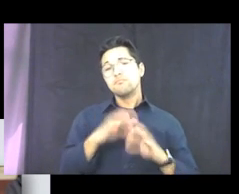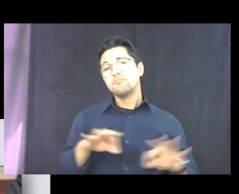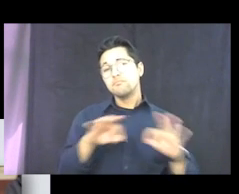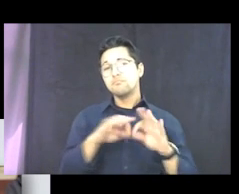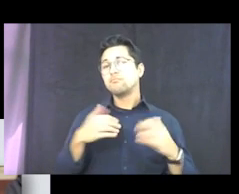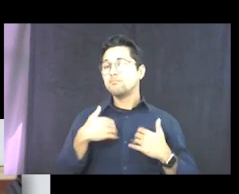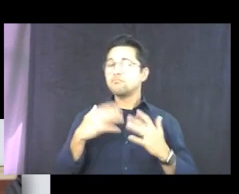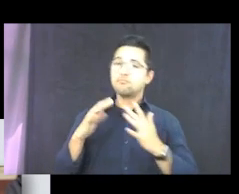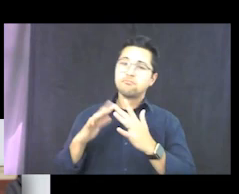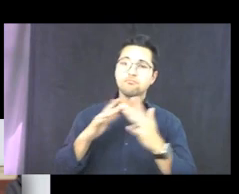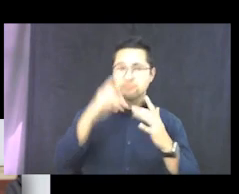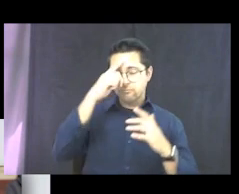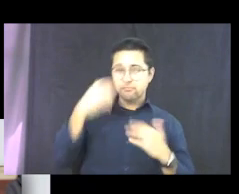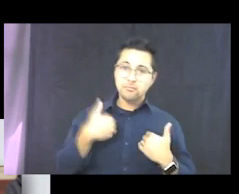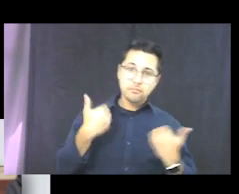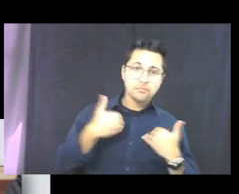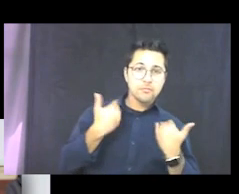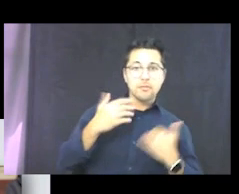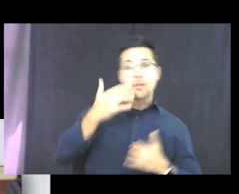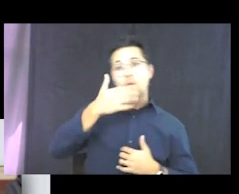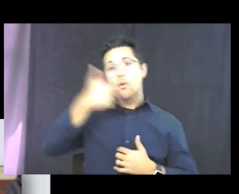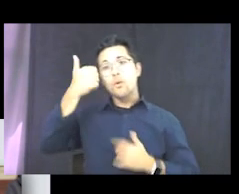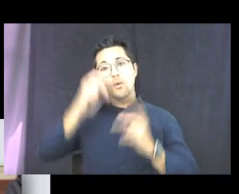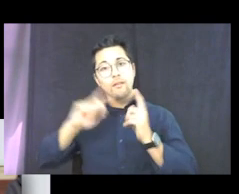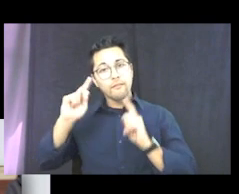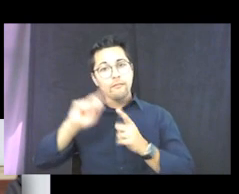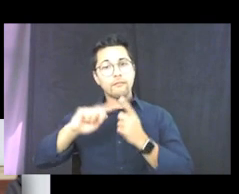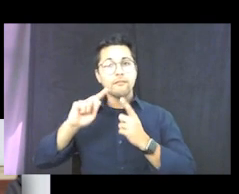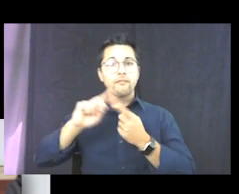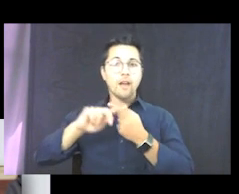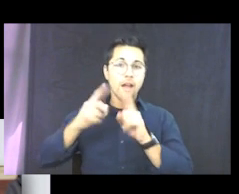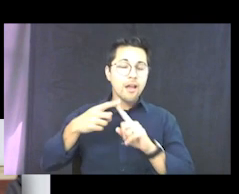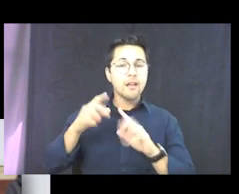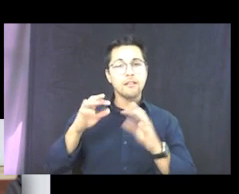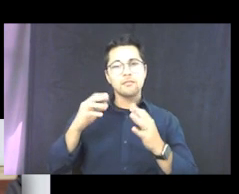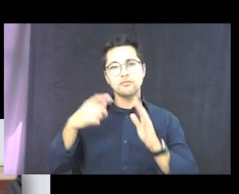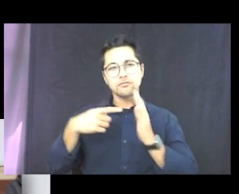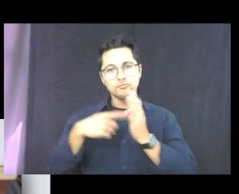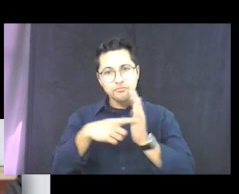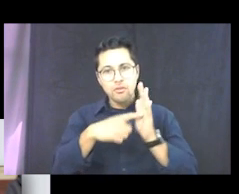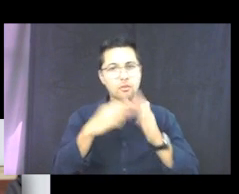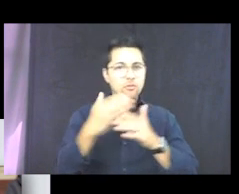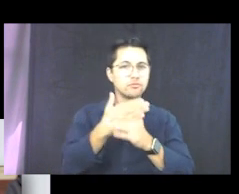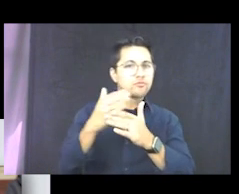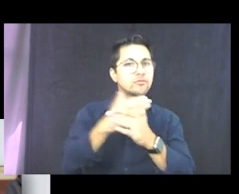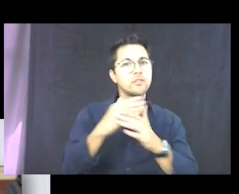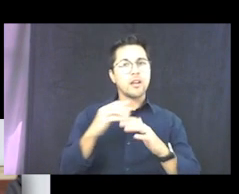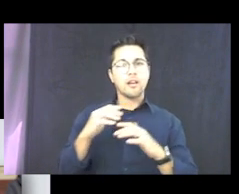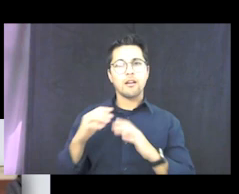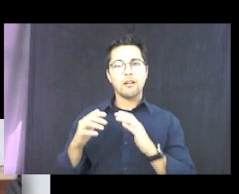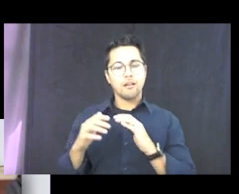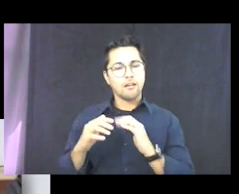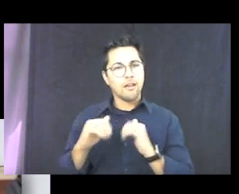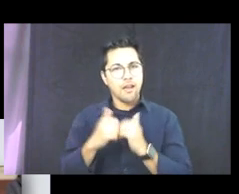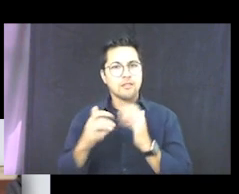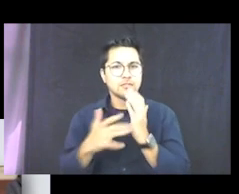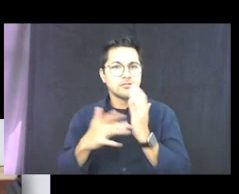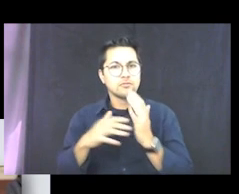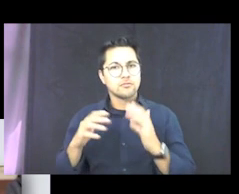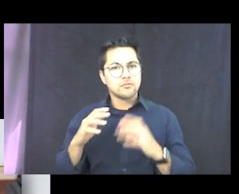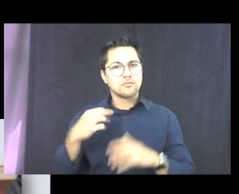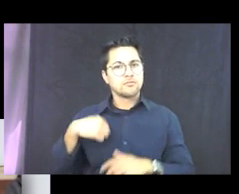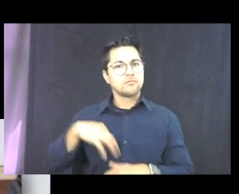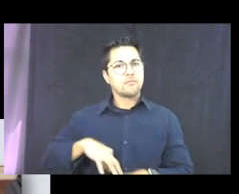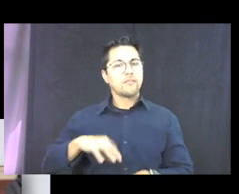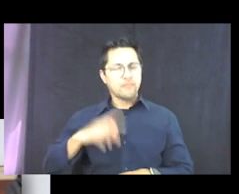of young and older friends and family members to share and show the different ways that we use technology in our lives. And I think Janet and Allie